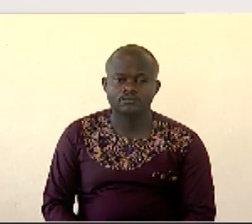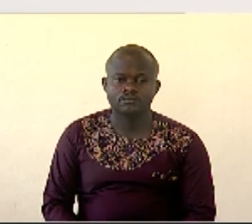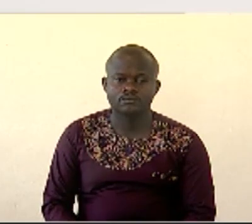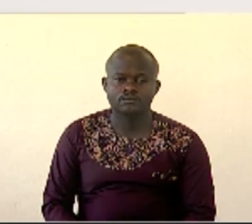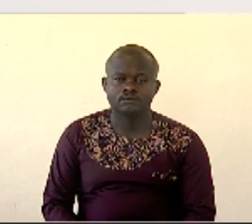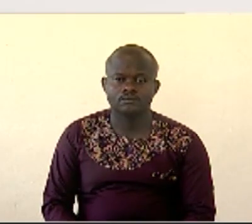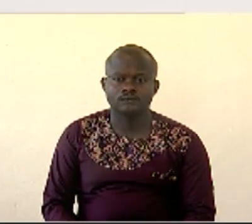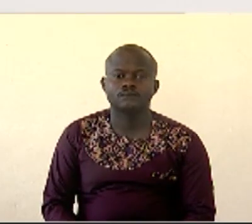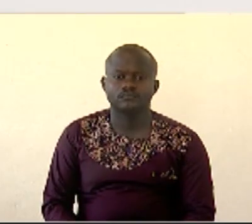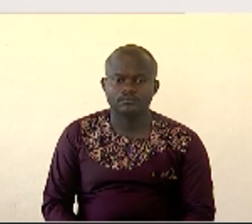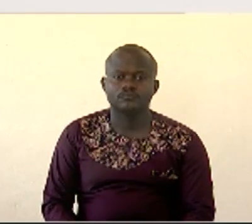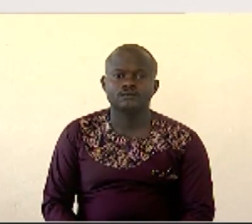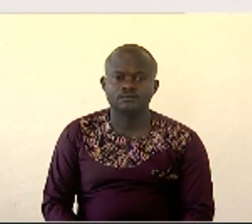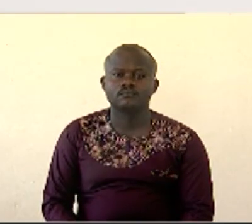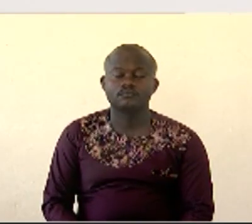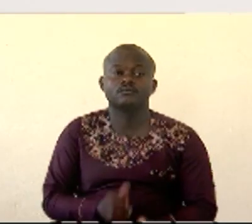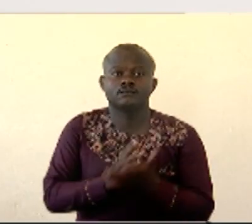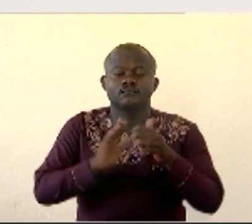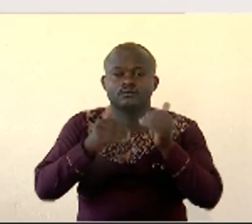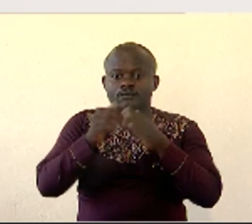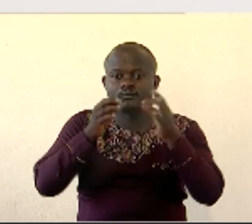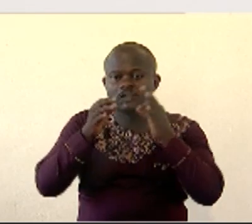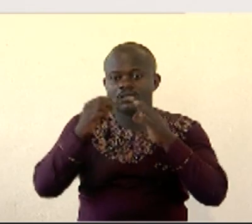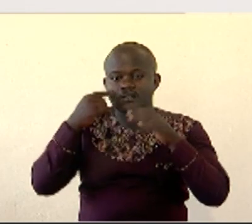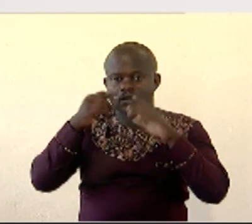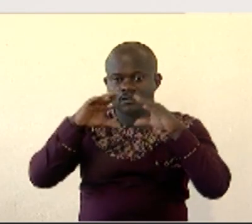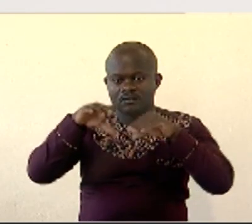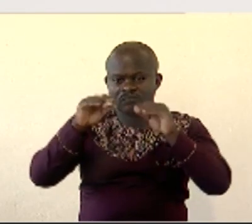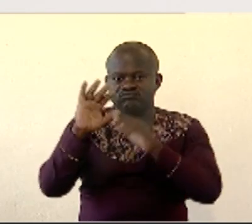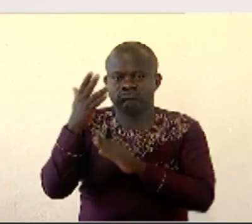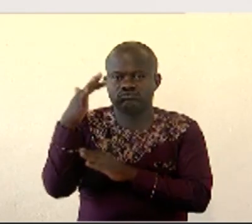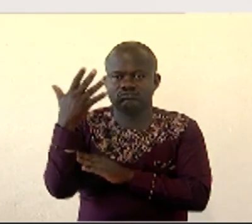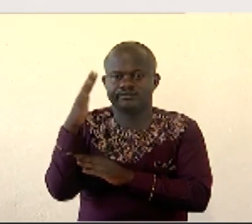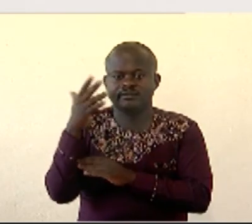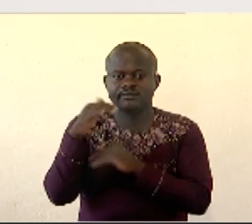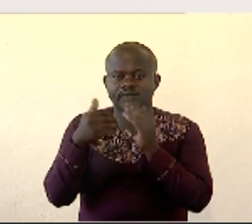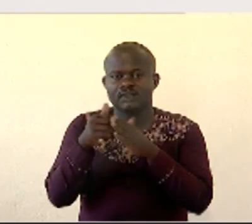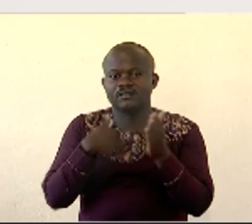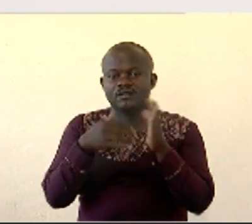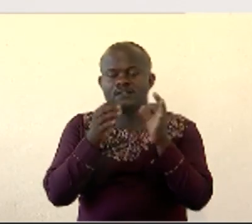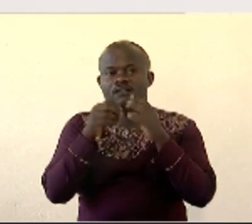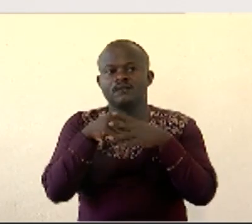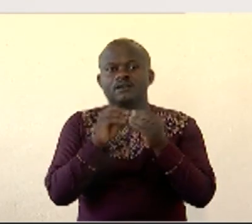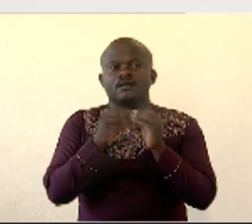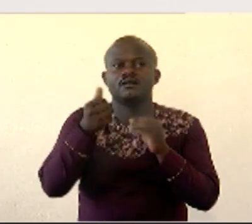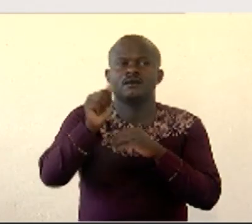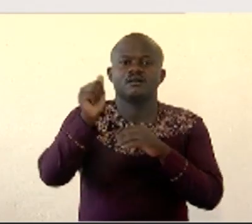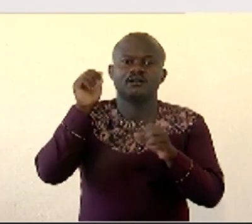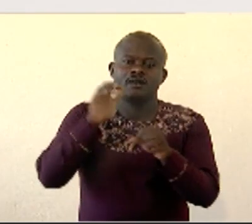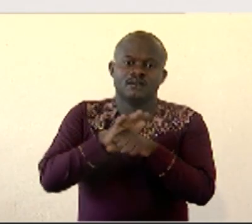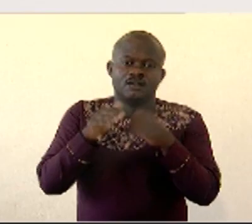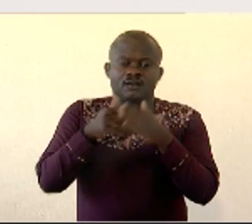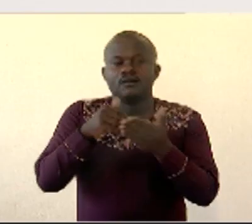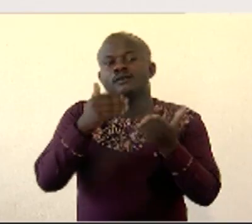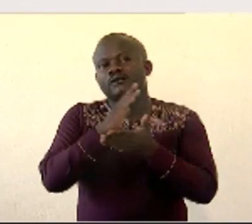photosynthesis. Let me have the internal structure of the leaf. So we have mentioned a number of them. Some of you can remember